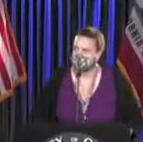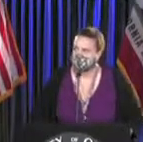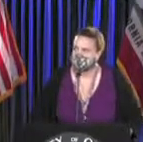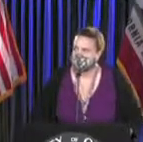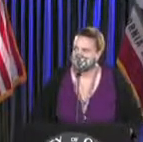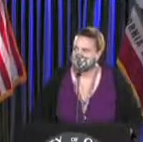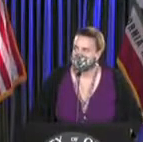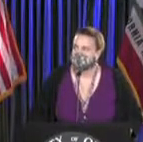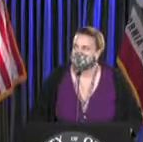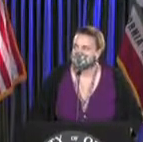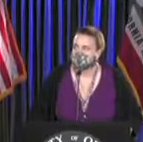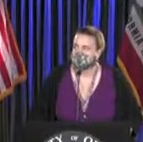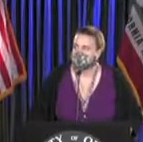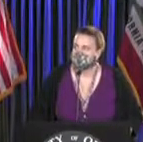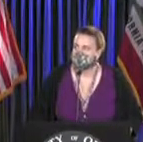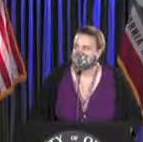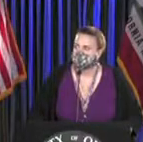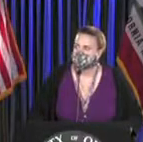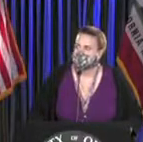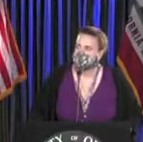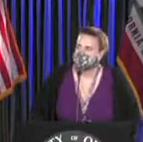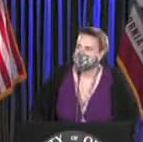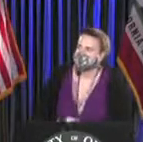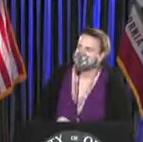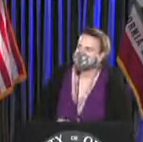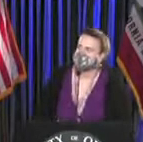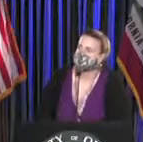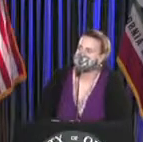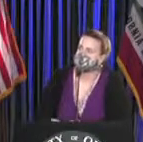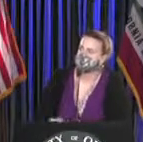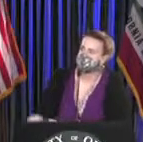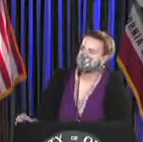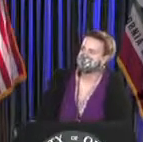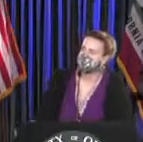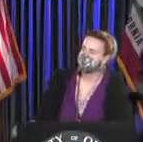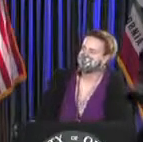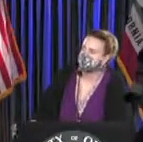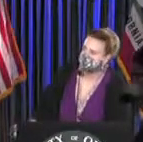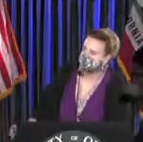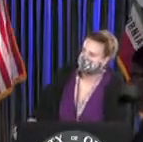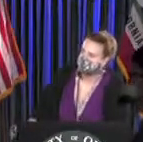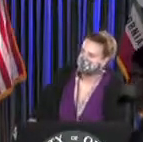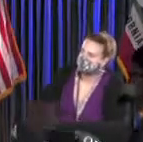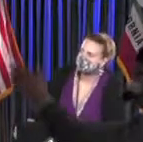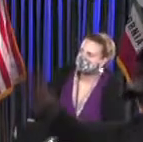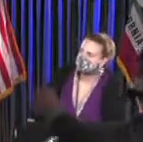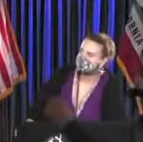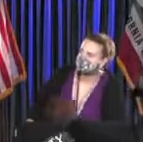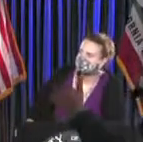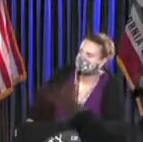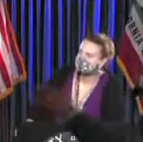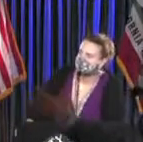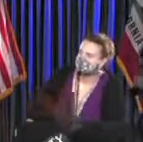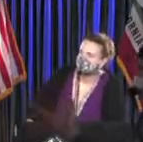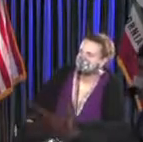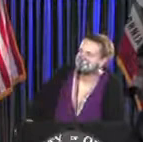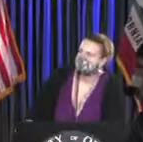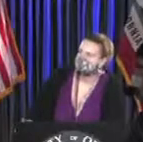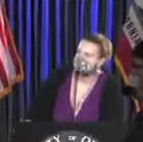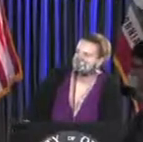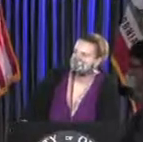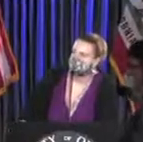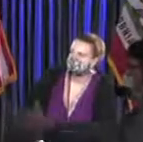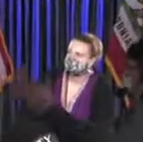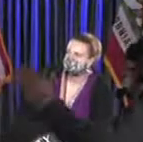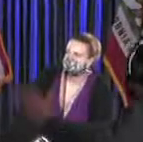There you go. Good. So in my Now the American flag, the stars you can't see again. and we'll, you know,